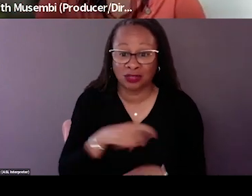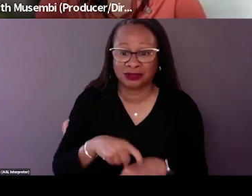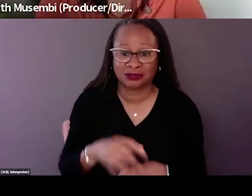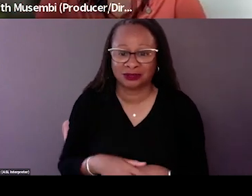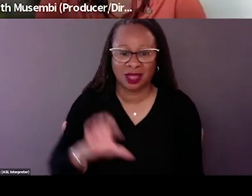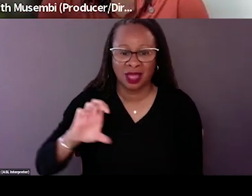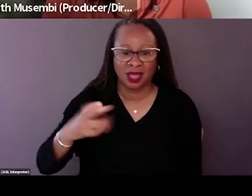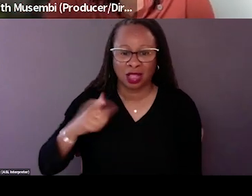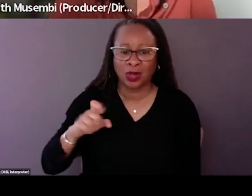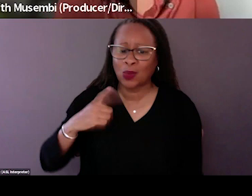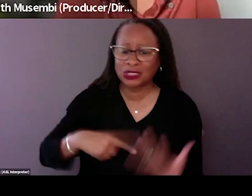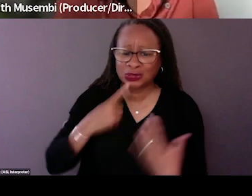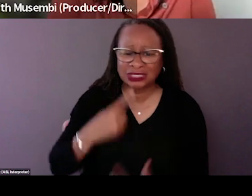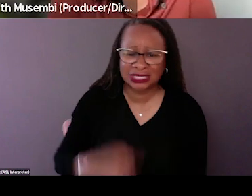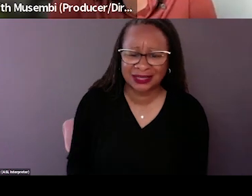say?